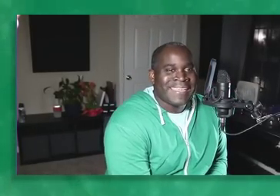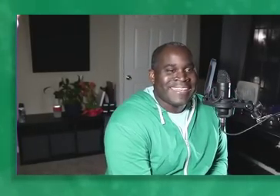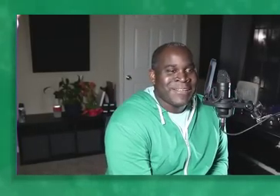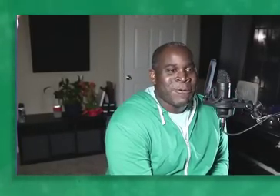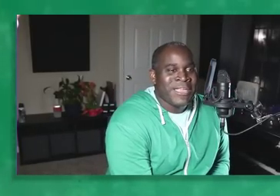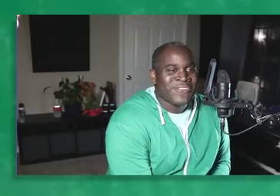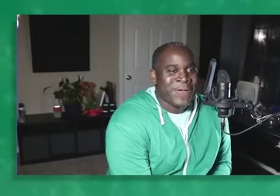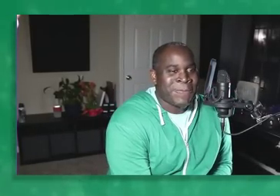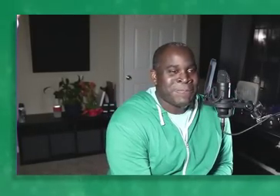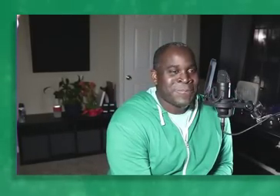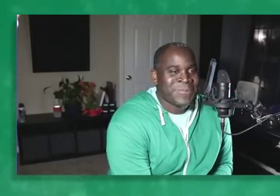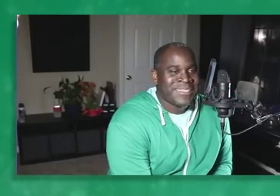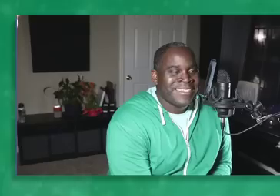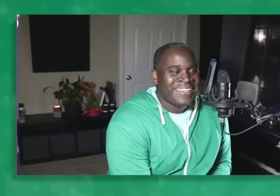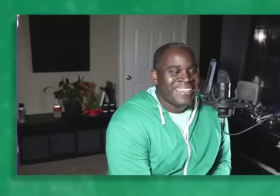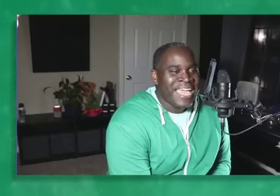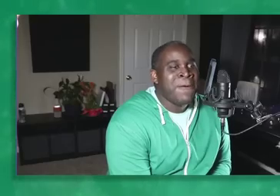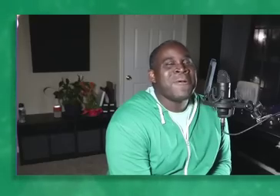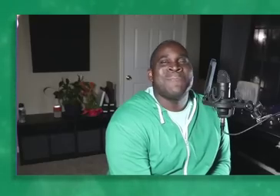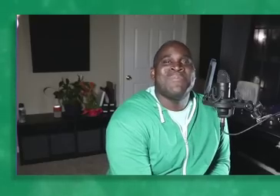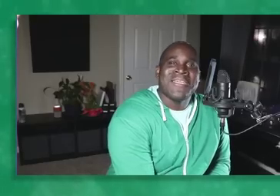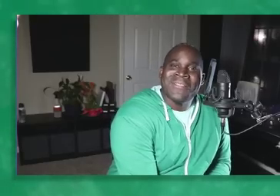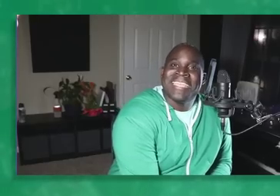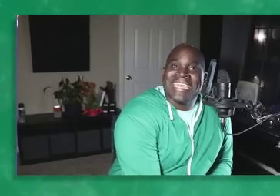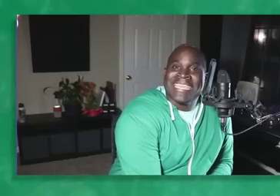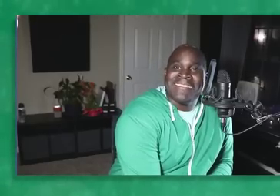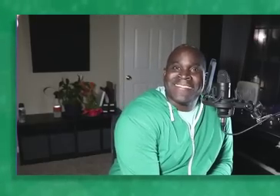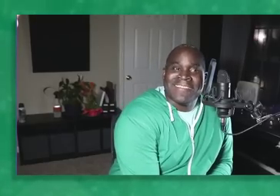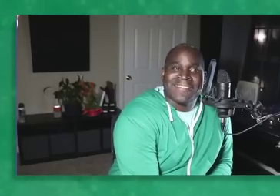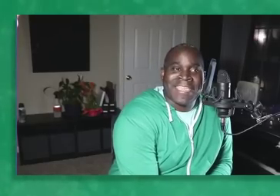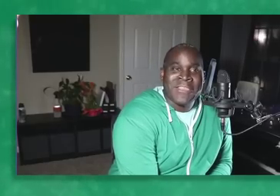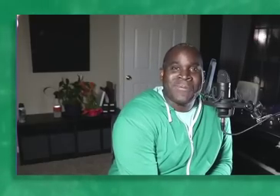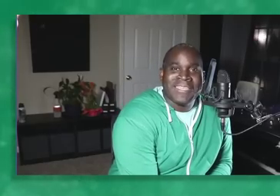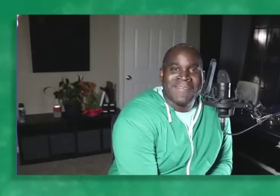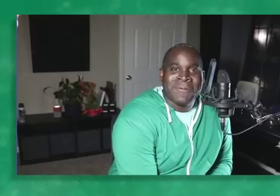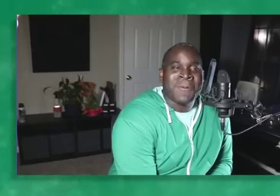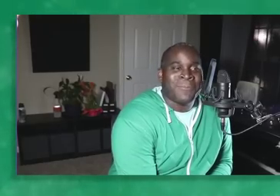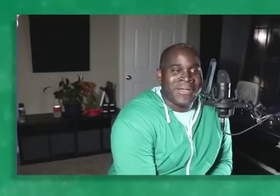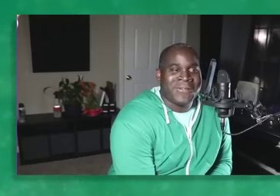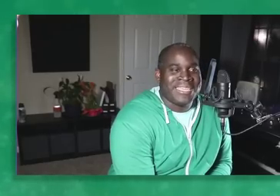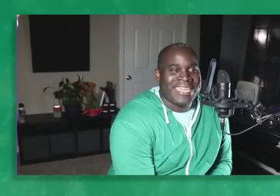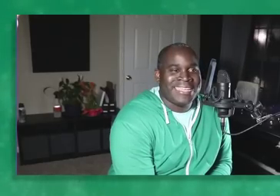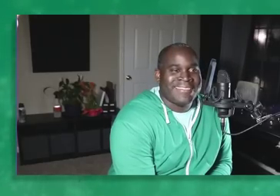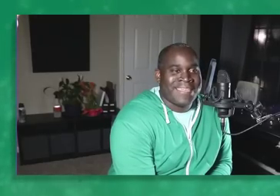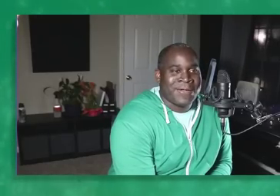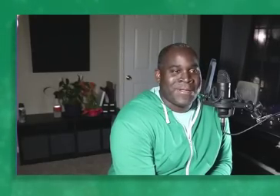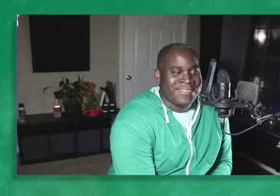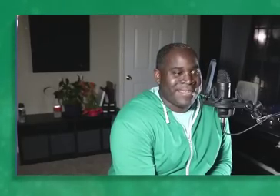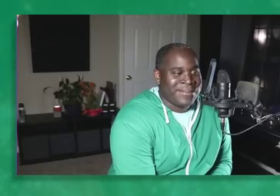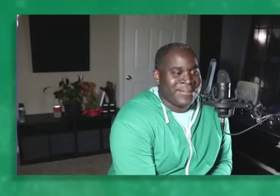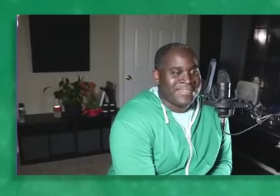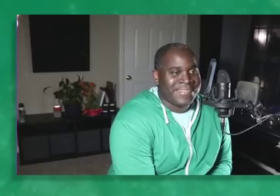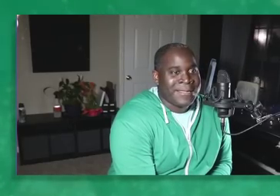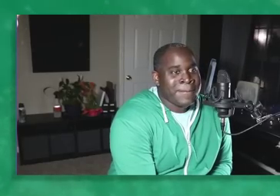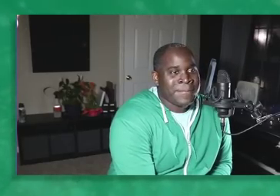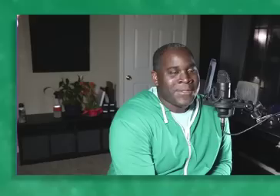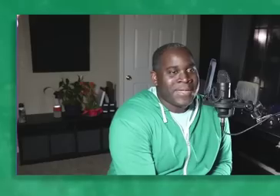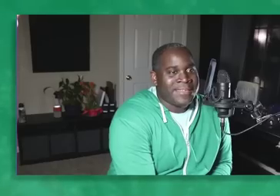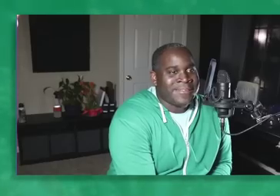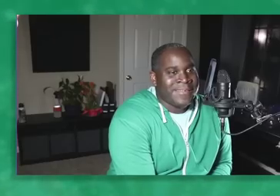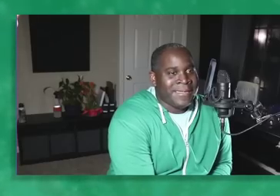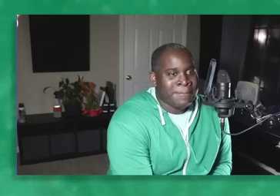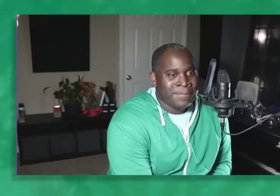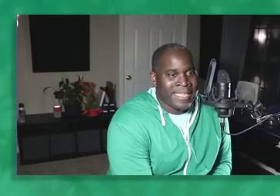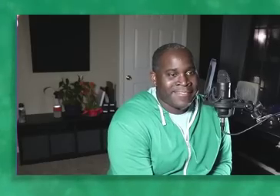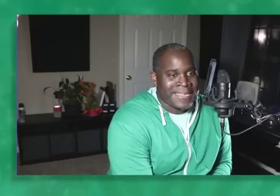Like I said, great show. And we're barely getting into this. Can you believe it? We're barely getting into how great this character is.